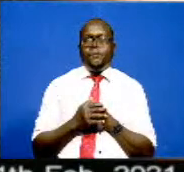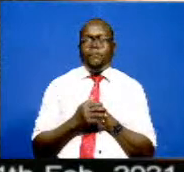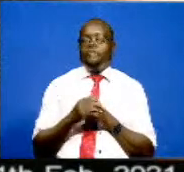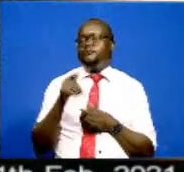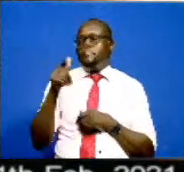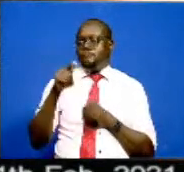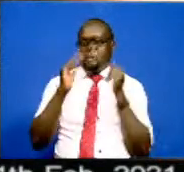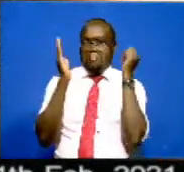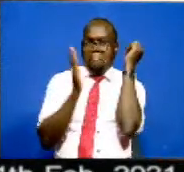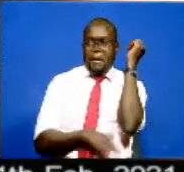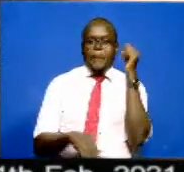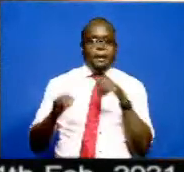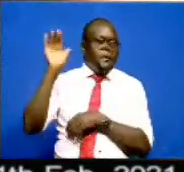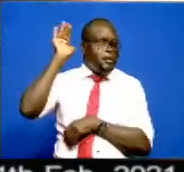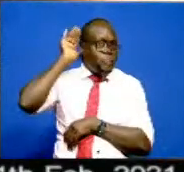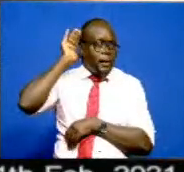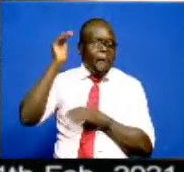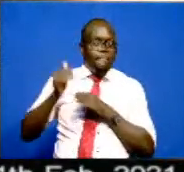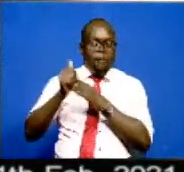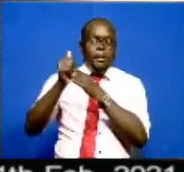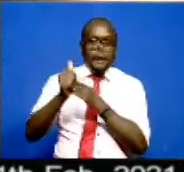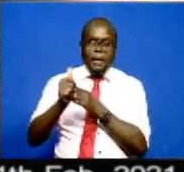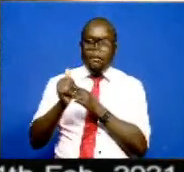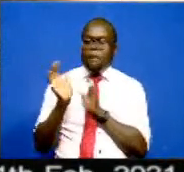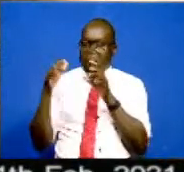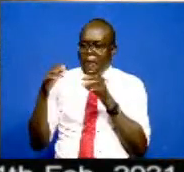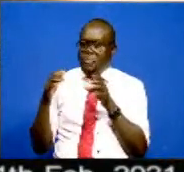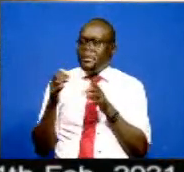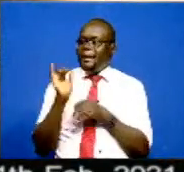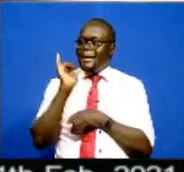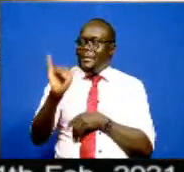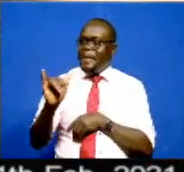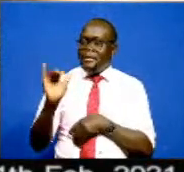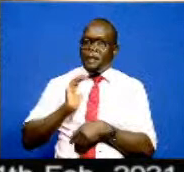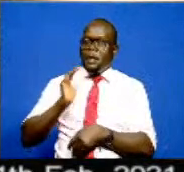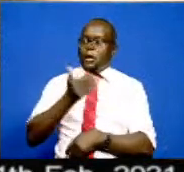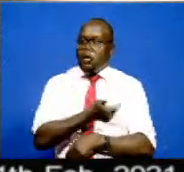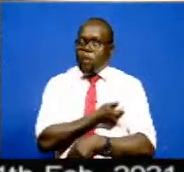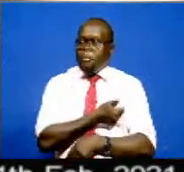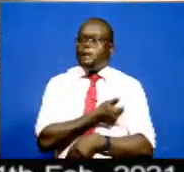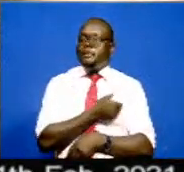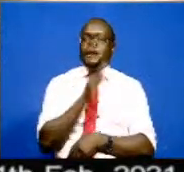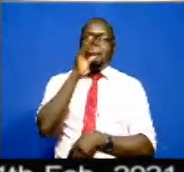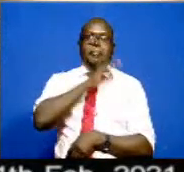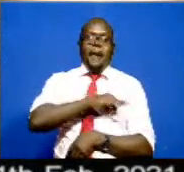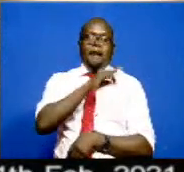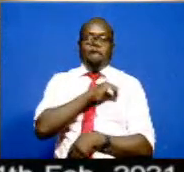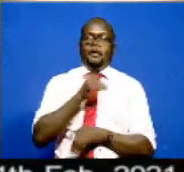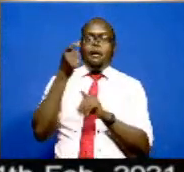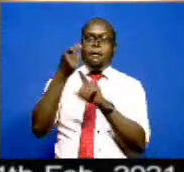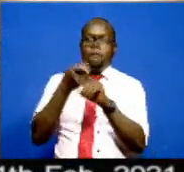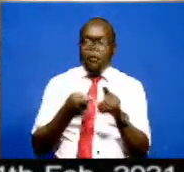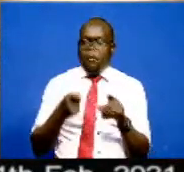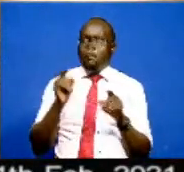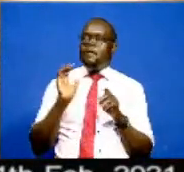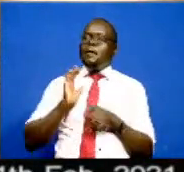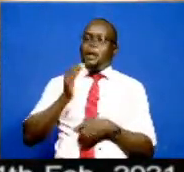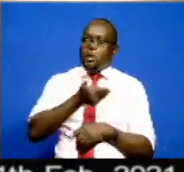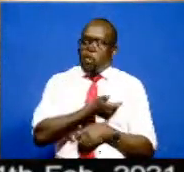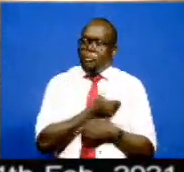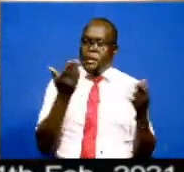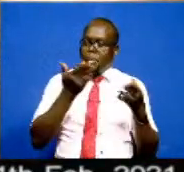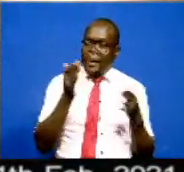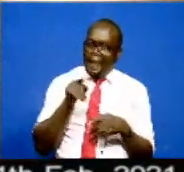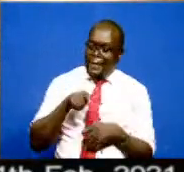unfortunate to hear from the leader of minority that committees benefit from the committees where they